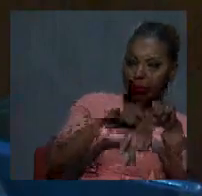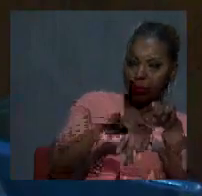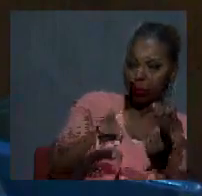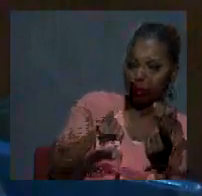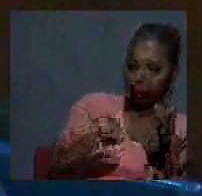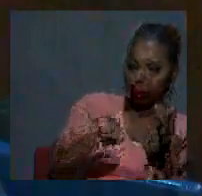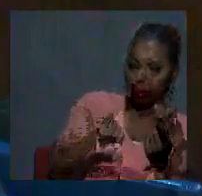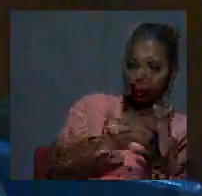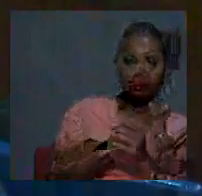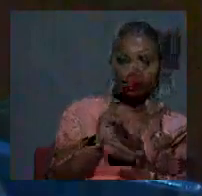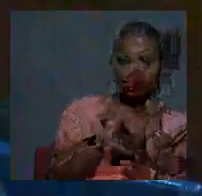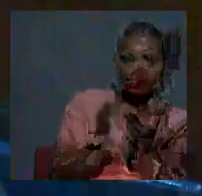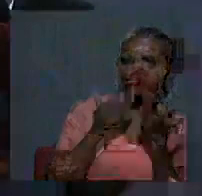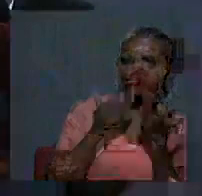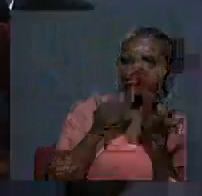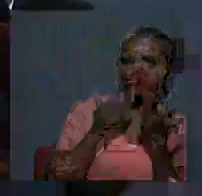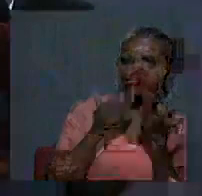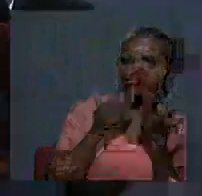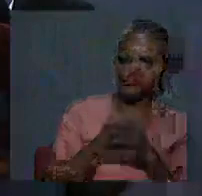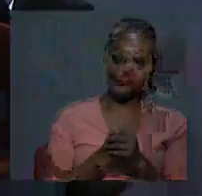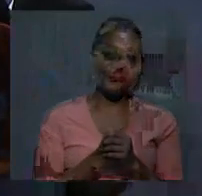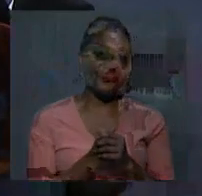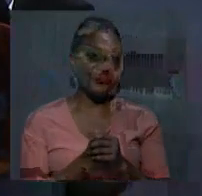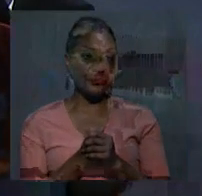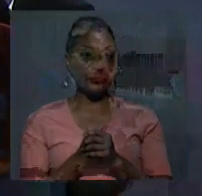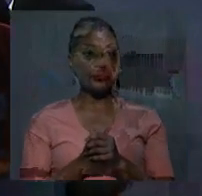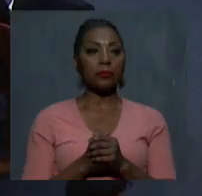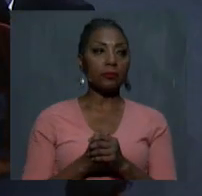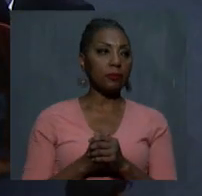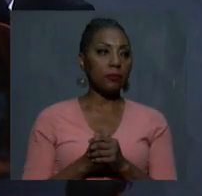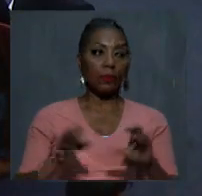So, yeah. Anyway,